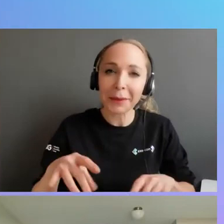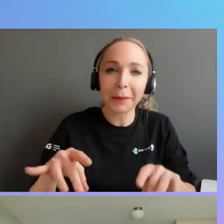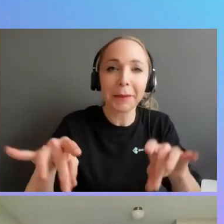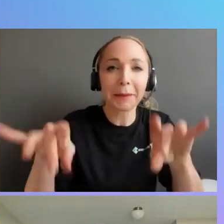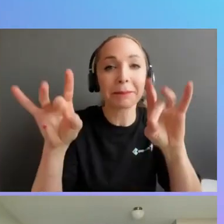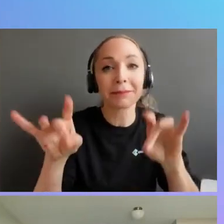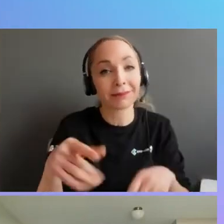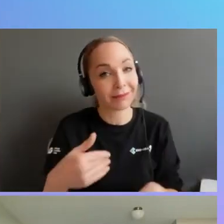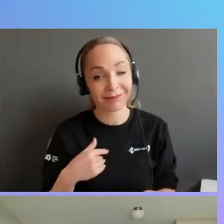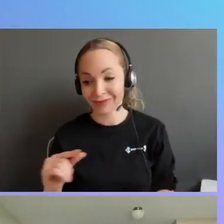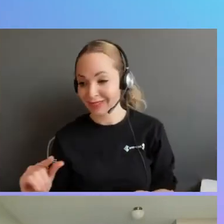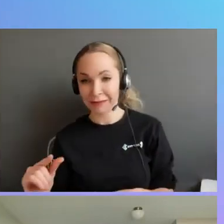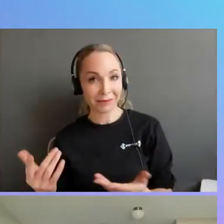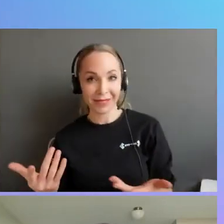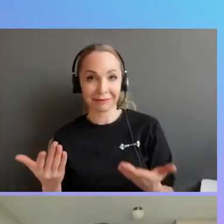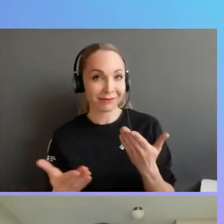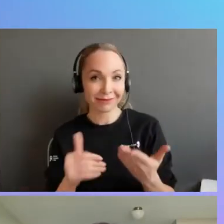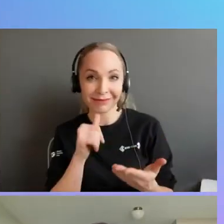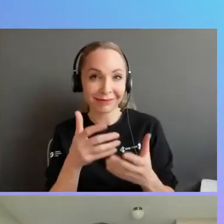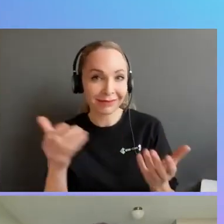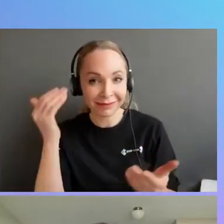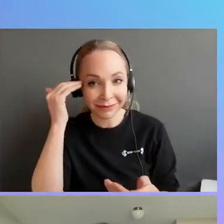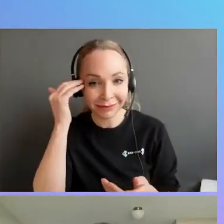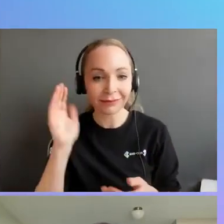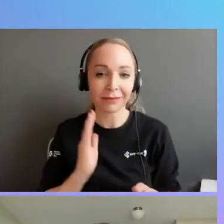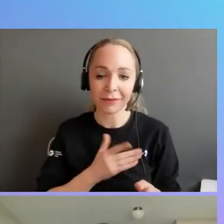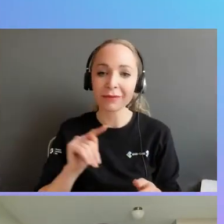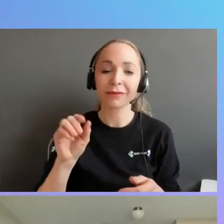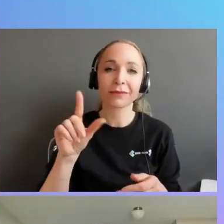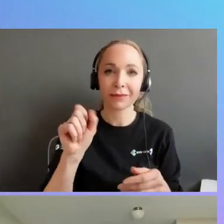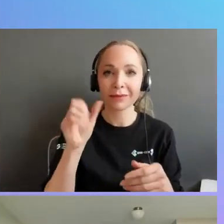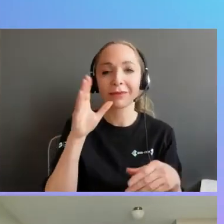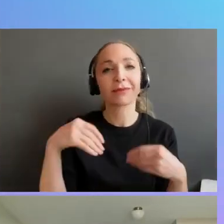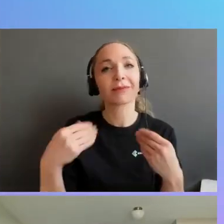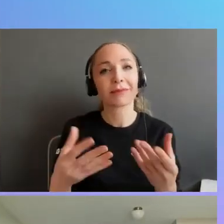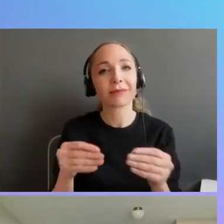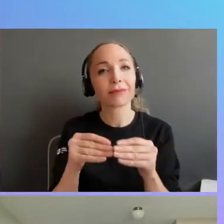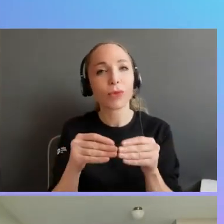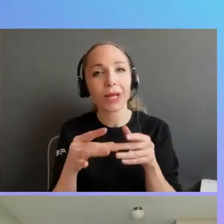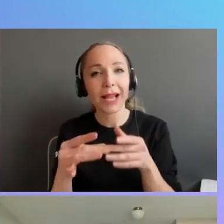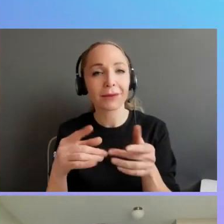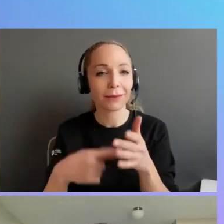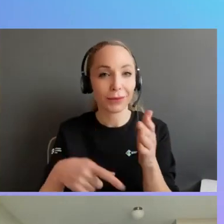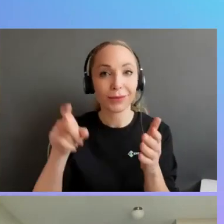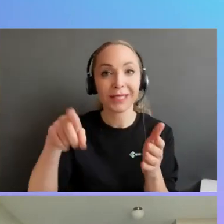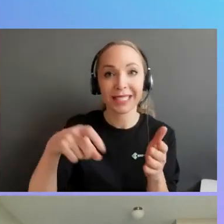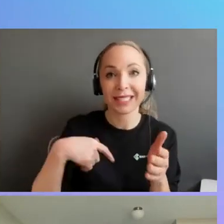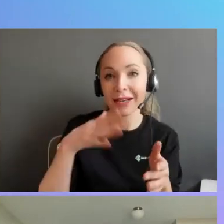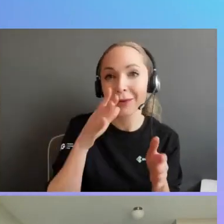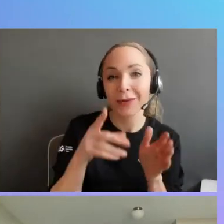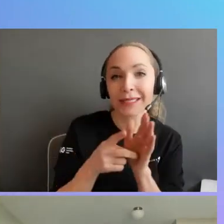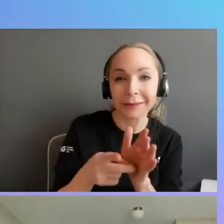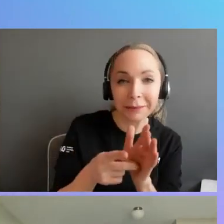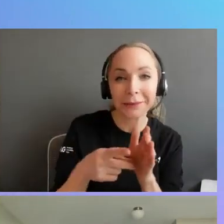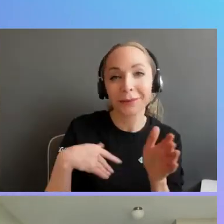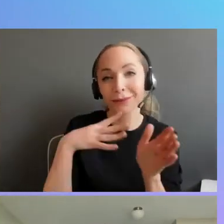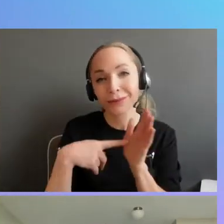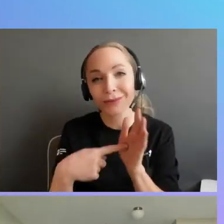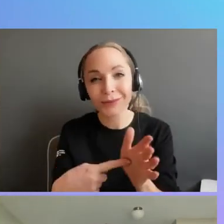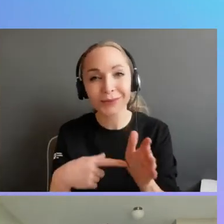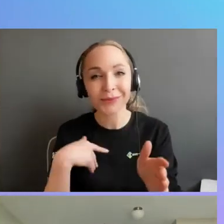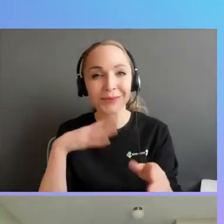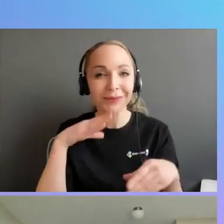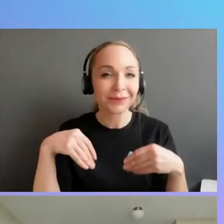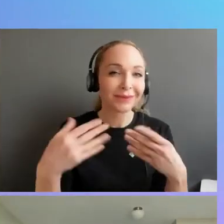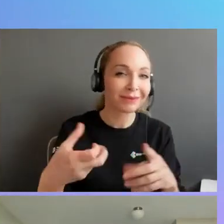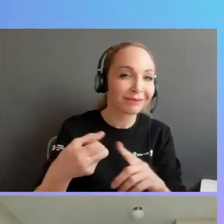our tools are really here to help provide the guidance that you need. So I'll go into a lot of that detail and do some demoing as well. And then I will